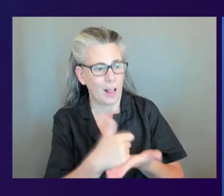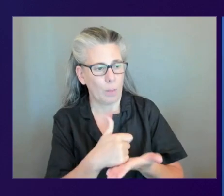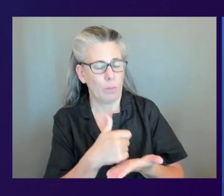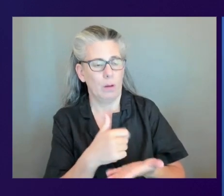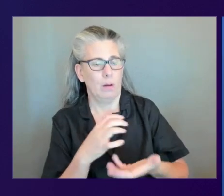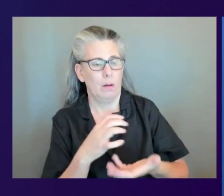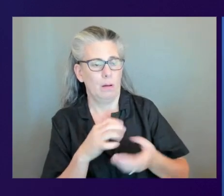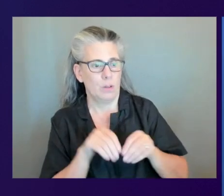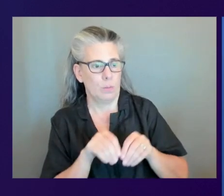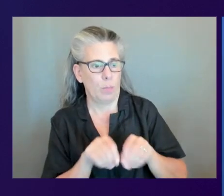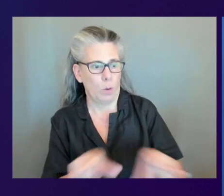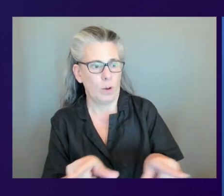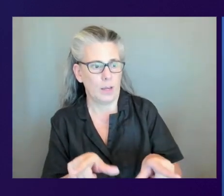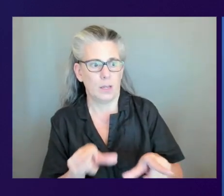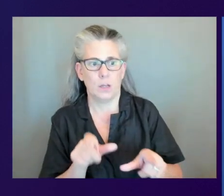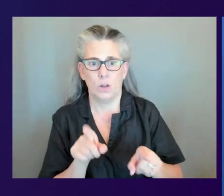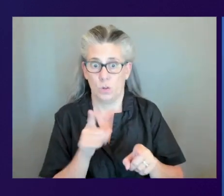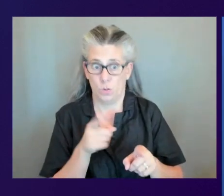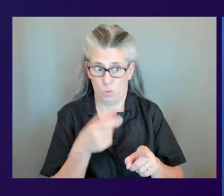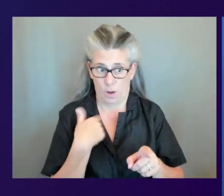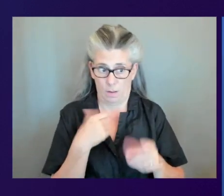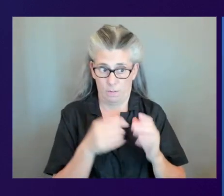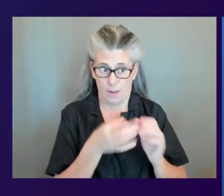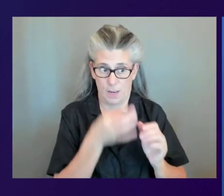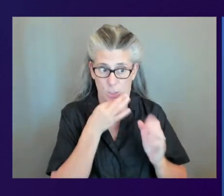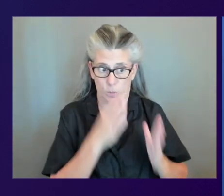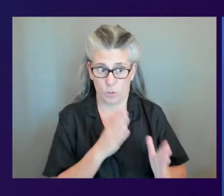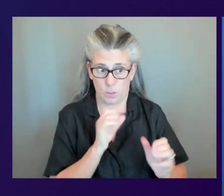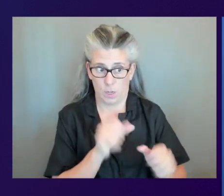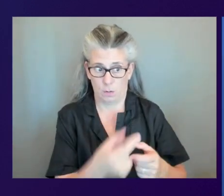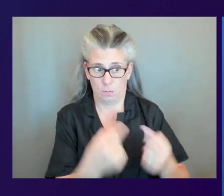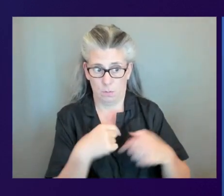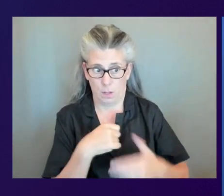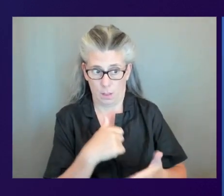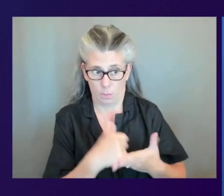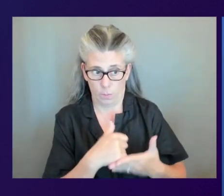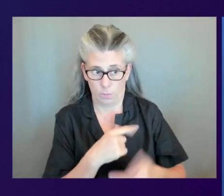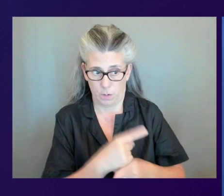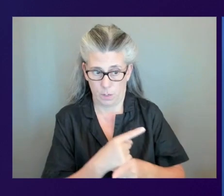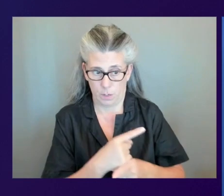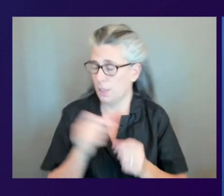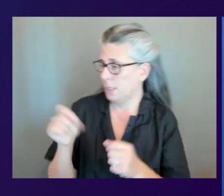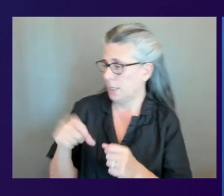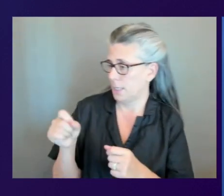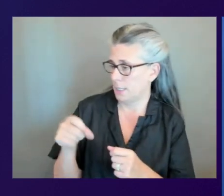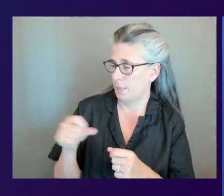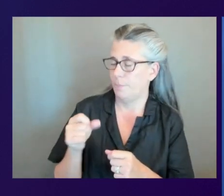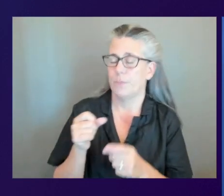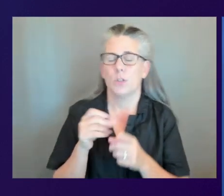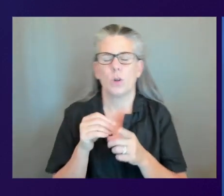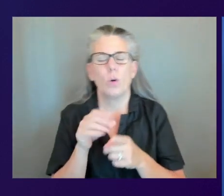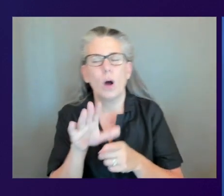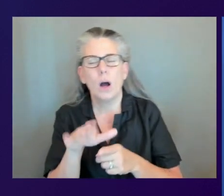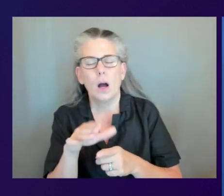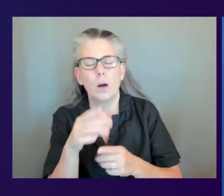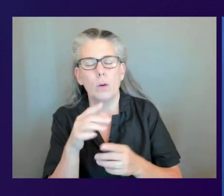professional services. Exactly. Maybe. These are one of the. I live in the partner network, so this is one of the kind of